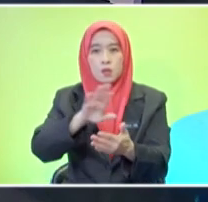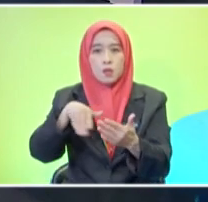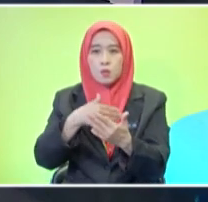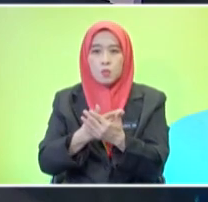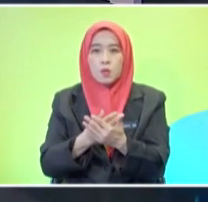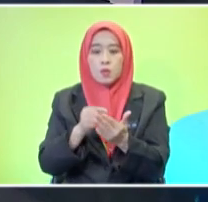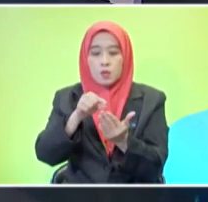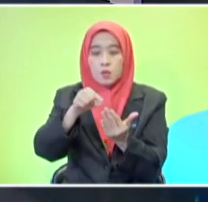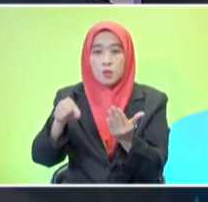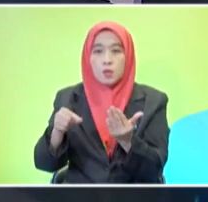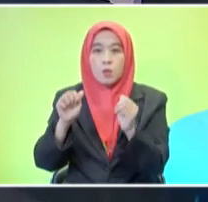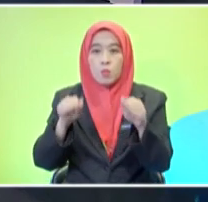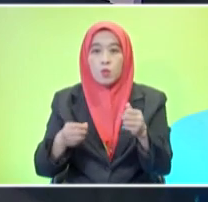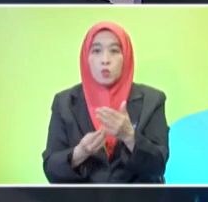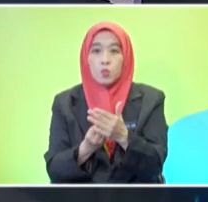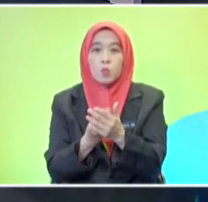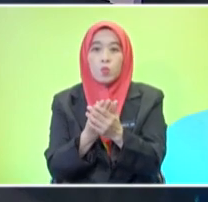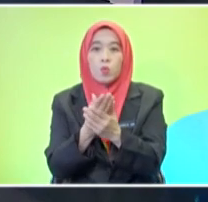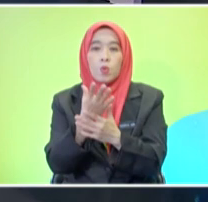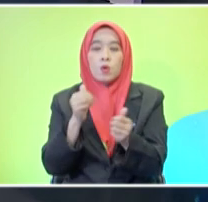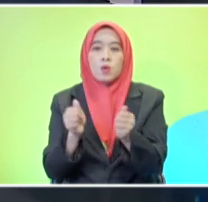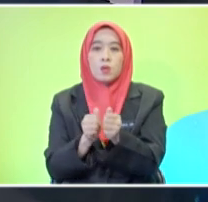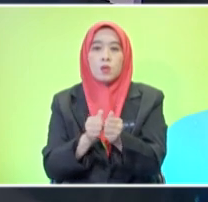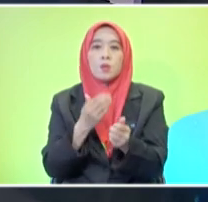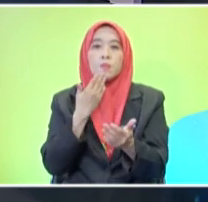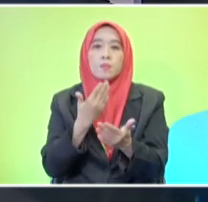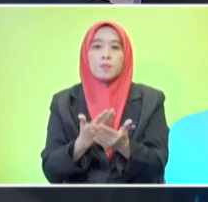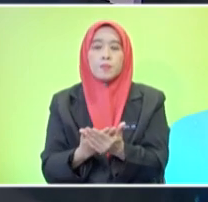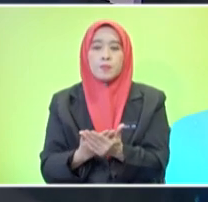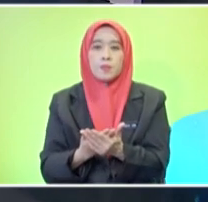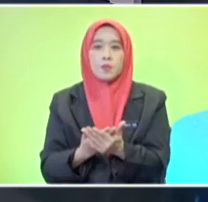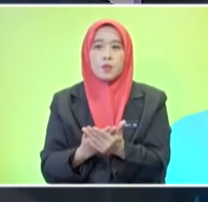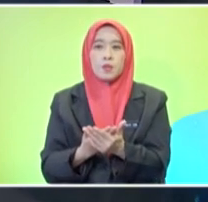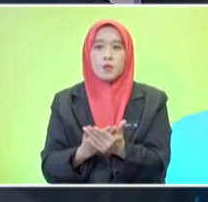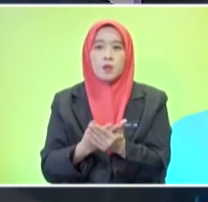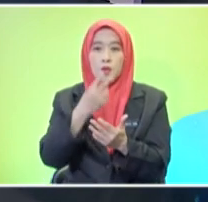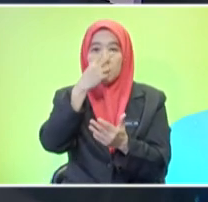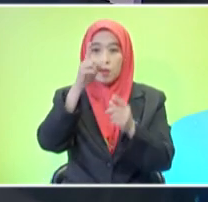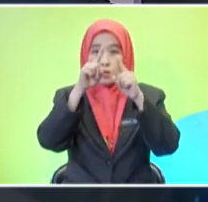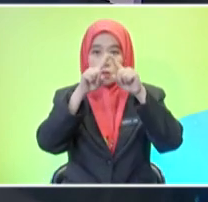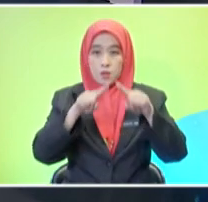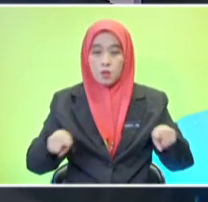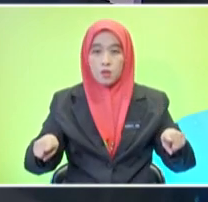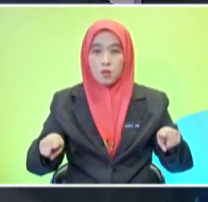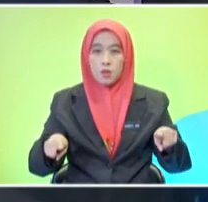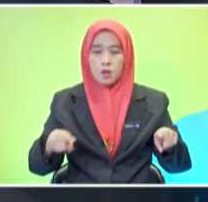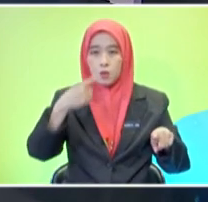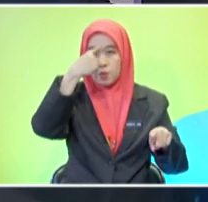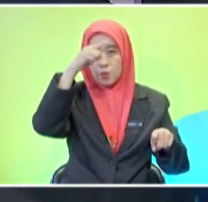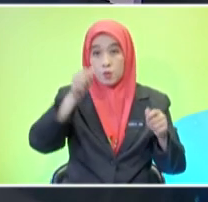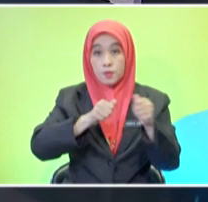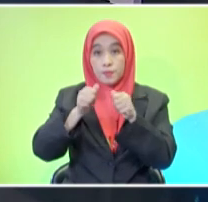Mm. So all now right? I will need your... Wait, before that, let us look at the data first. Mm-hmm. So this is the data for activity